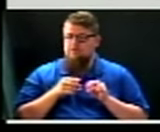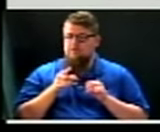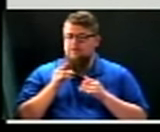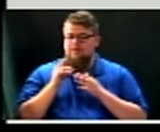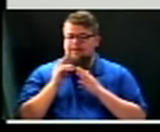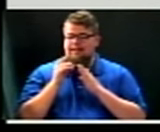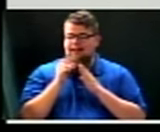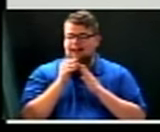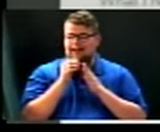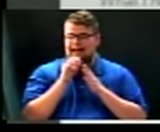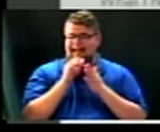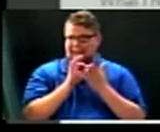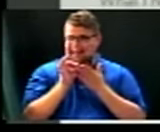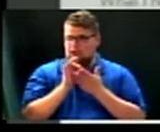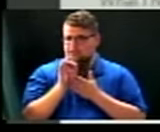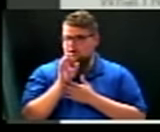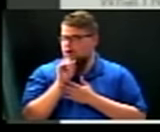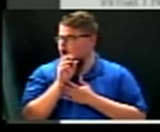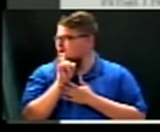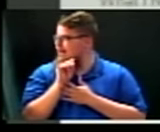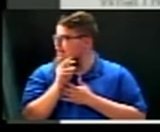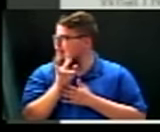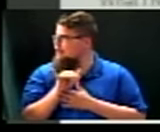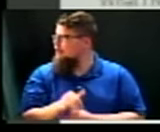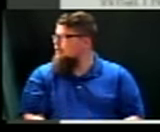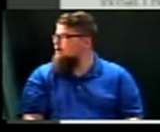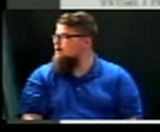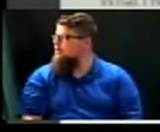accounting and cardinality, please?